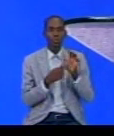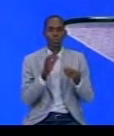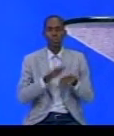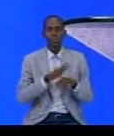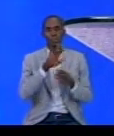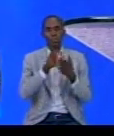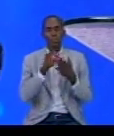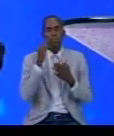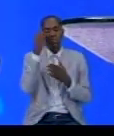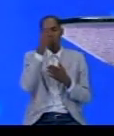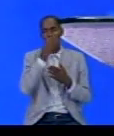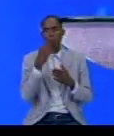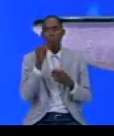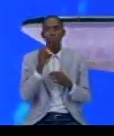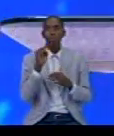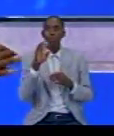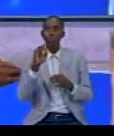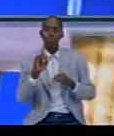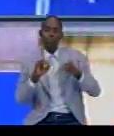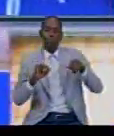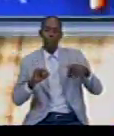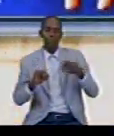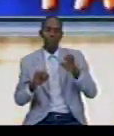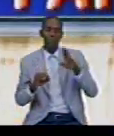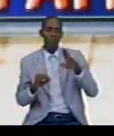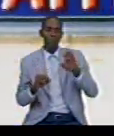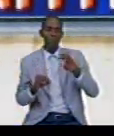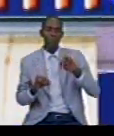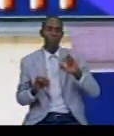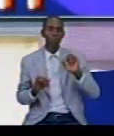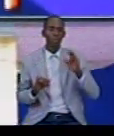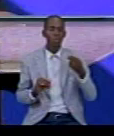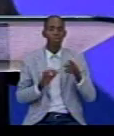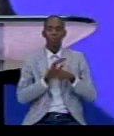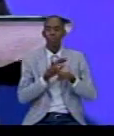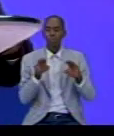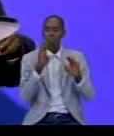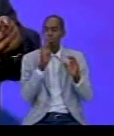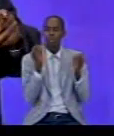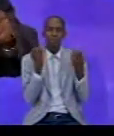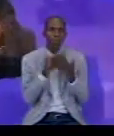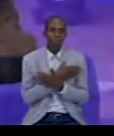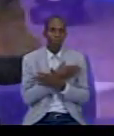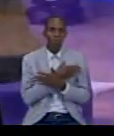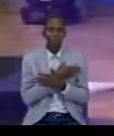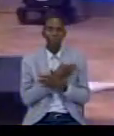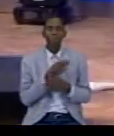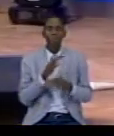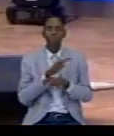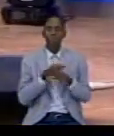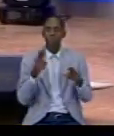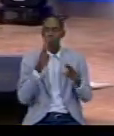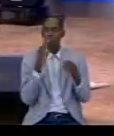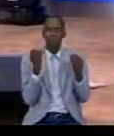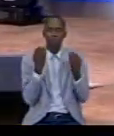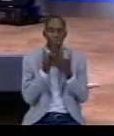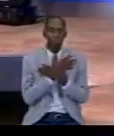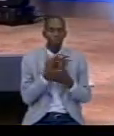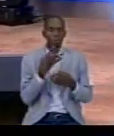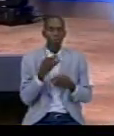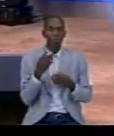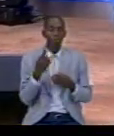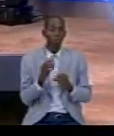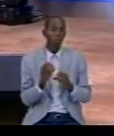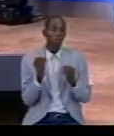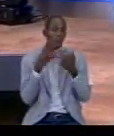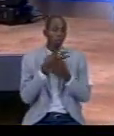so, Jeremiah, don't be afraid. Do not be afraid of their faces, for I am